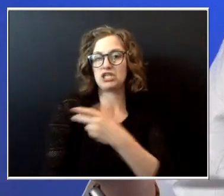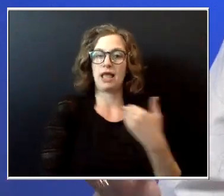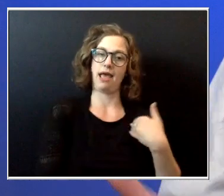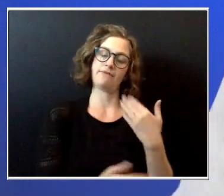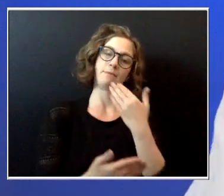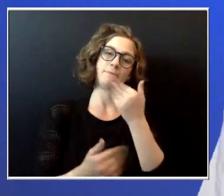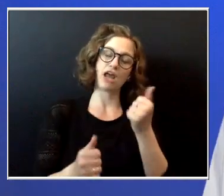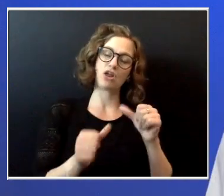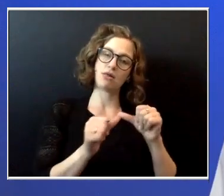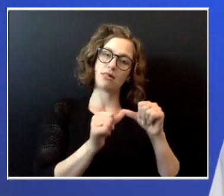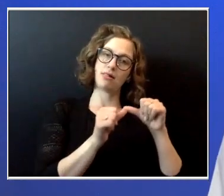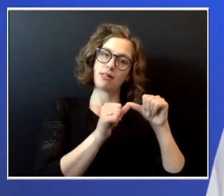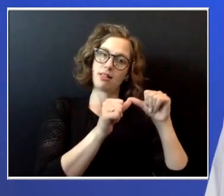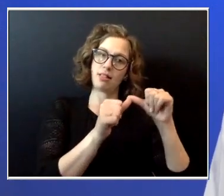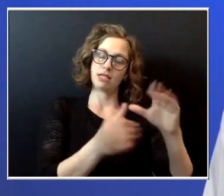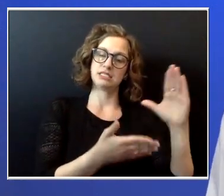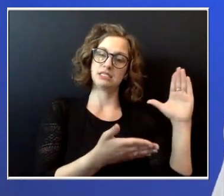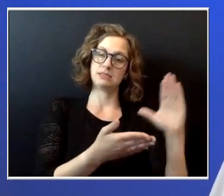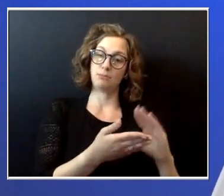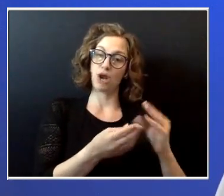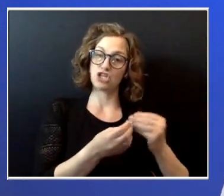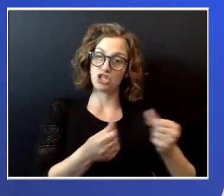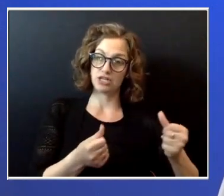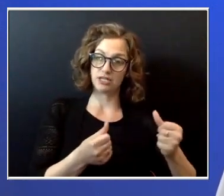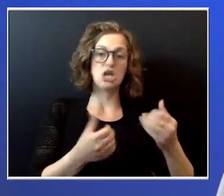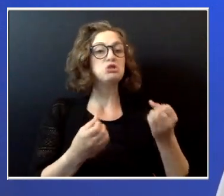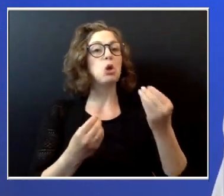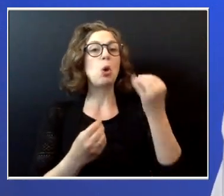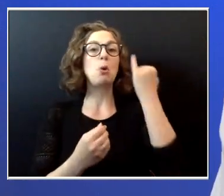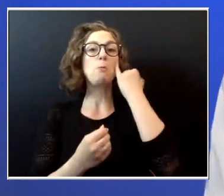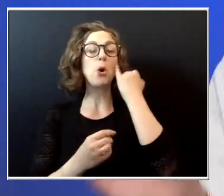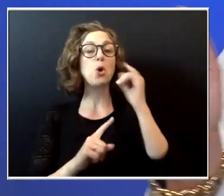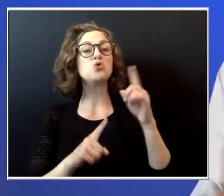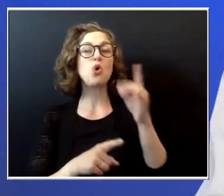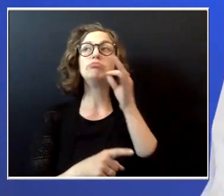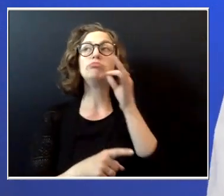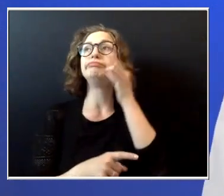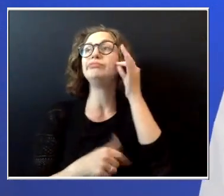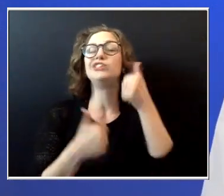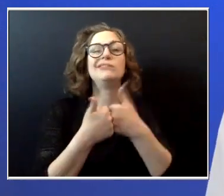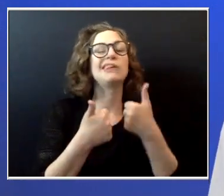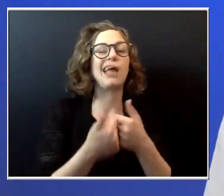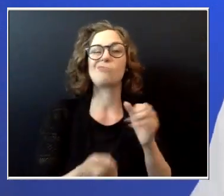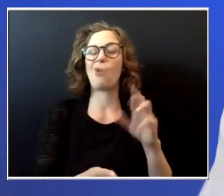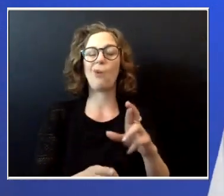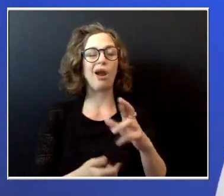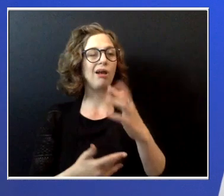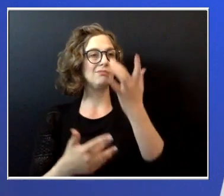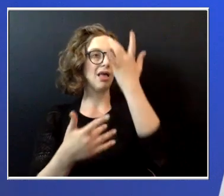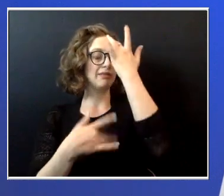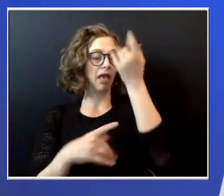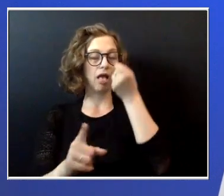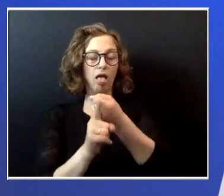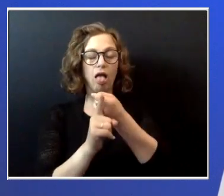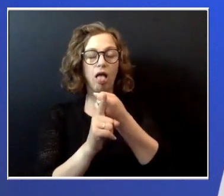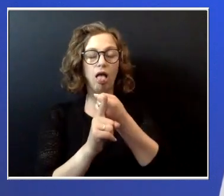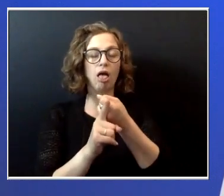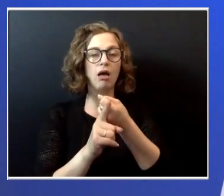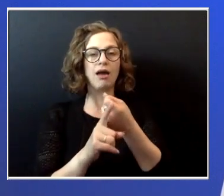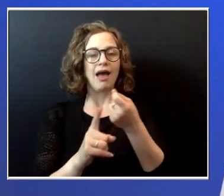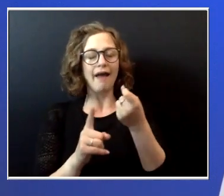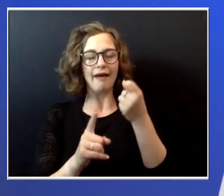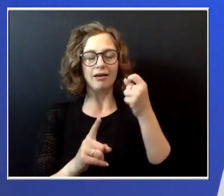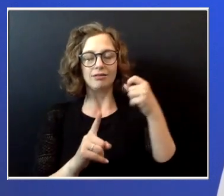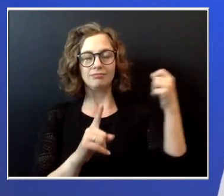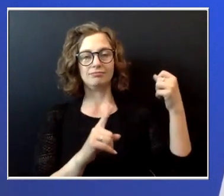and it flares up, then they're using their Lenire maybe only for a week to kind of remind the brain that we don't want to pay attention to that